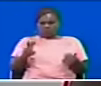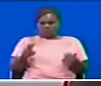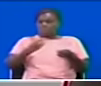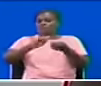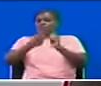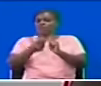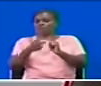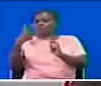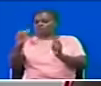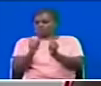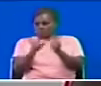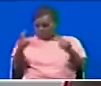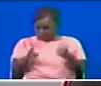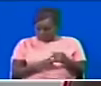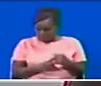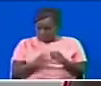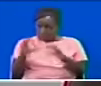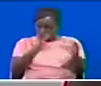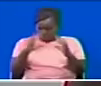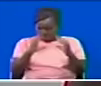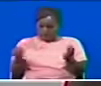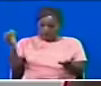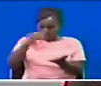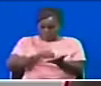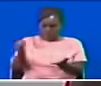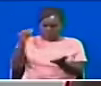different in 2017. It's a conversation we'll have again and again